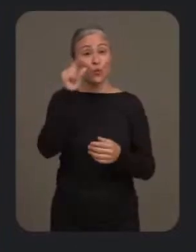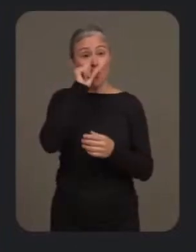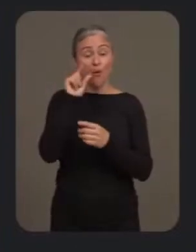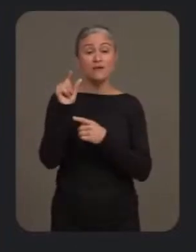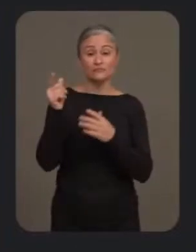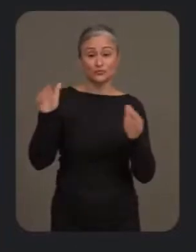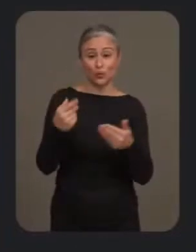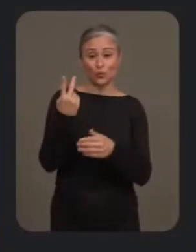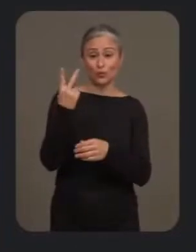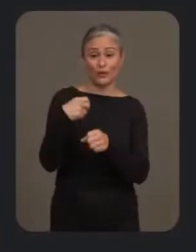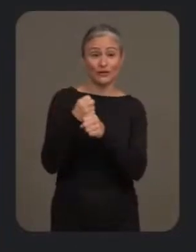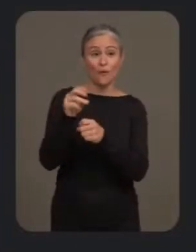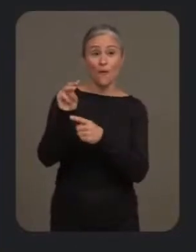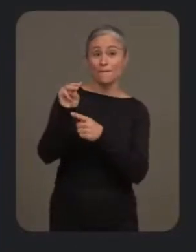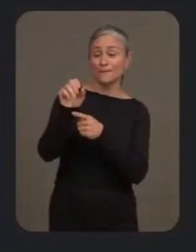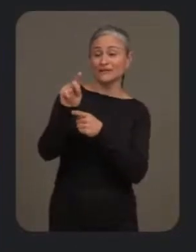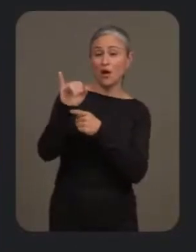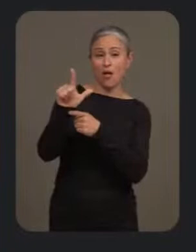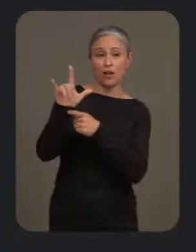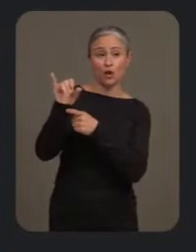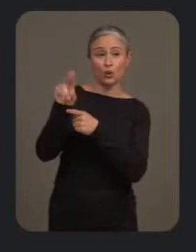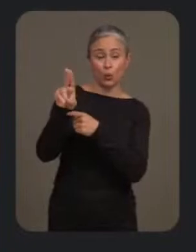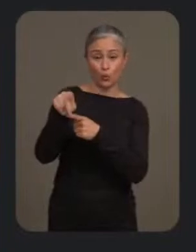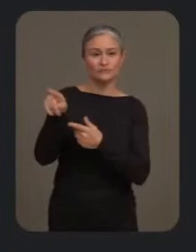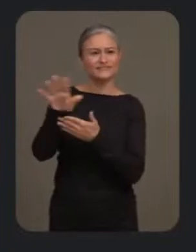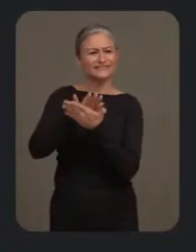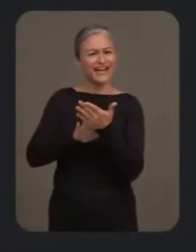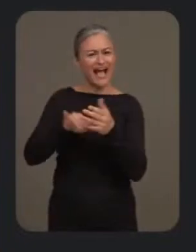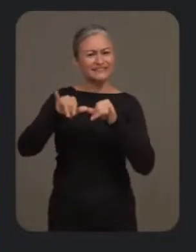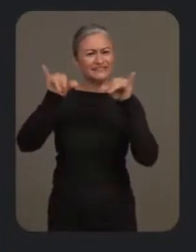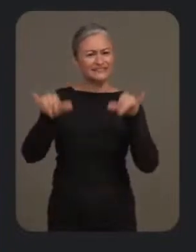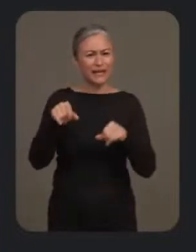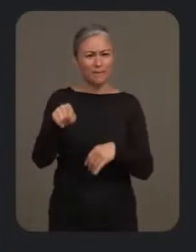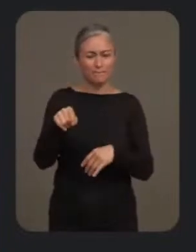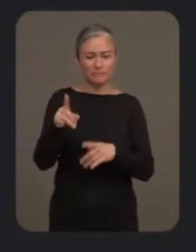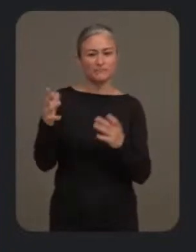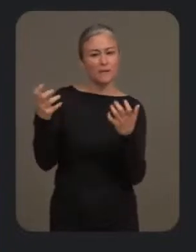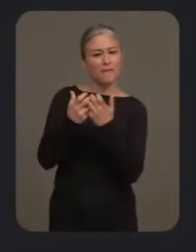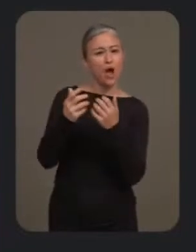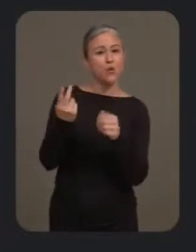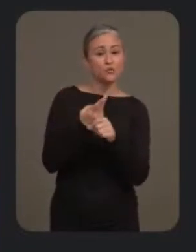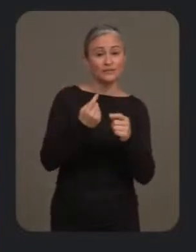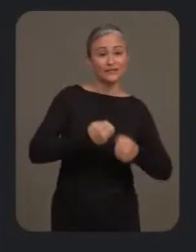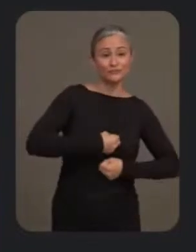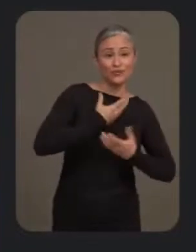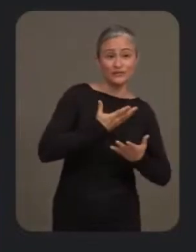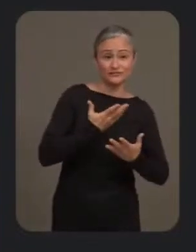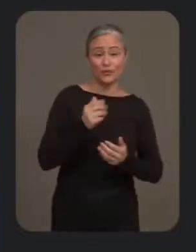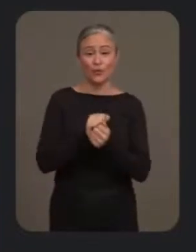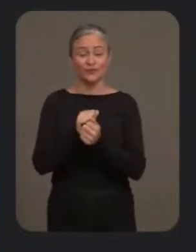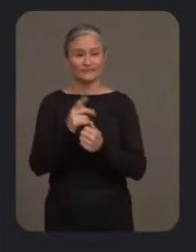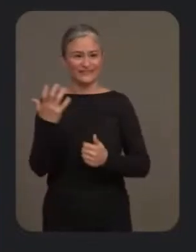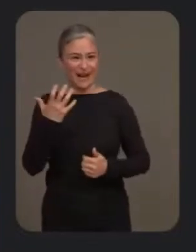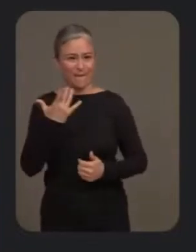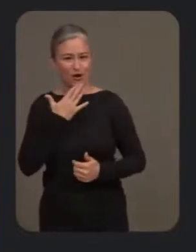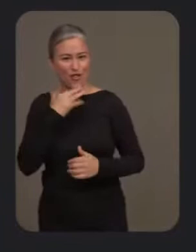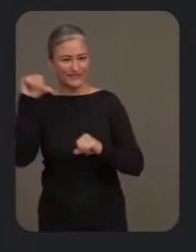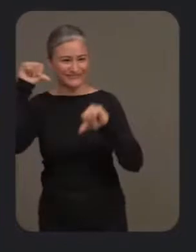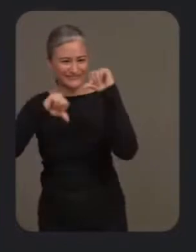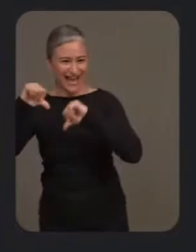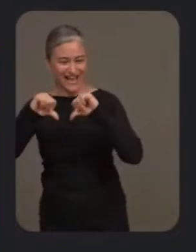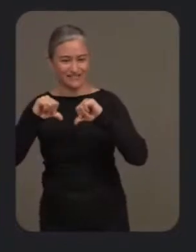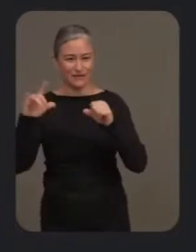introduced Material You. It's a design system that combines user inspiration with dynamic color science for a